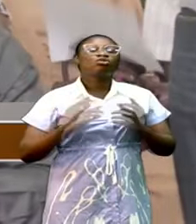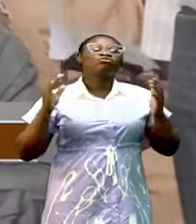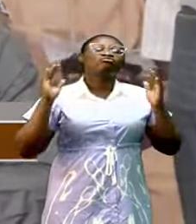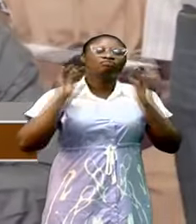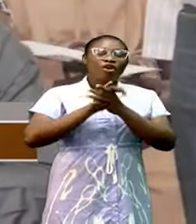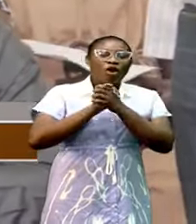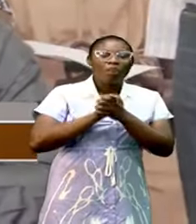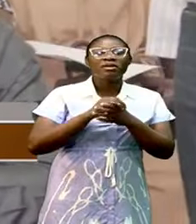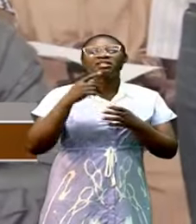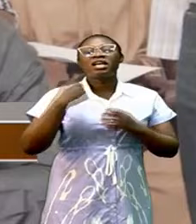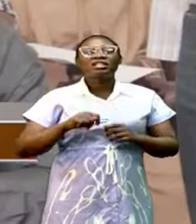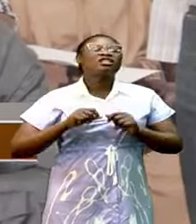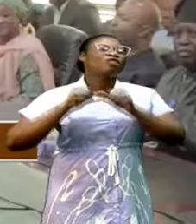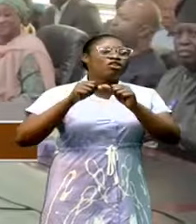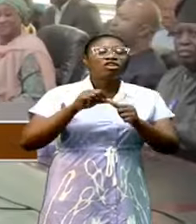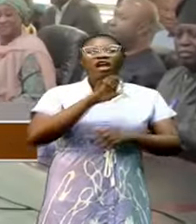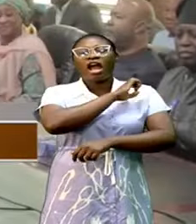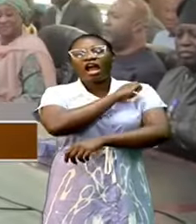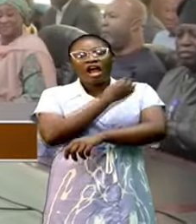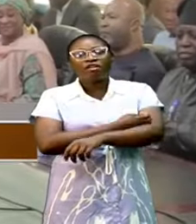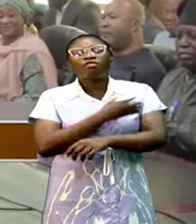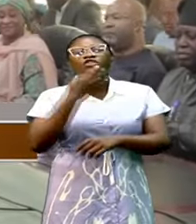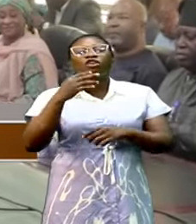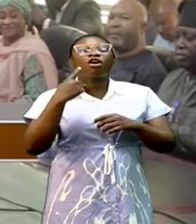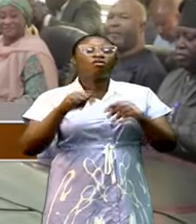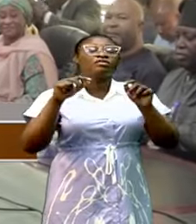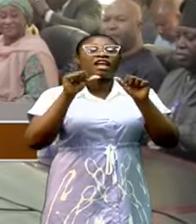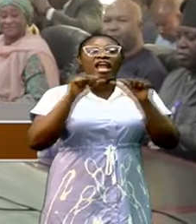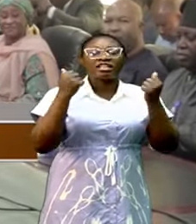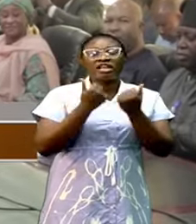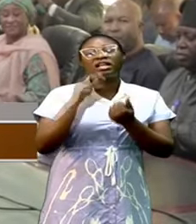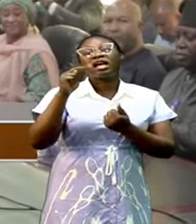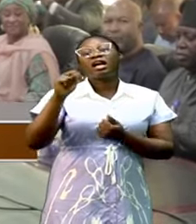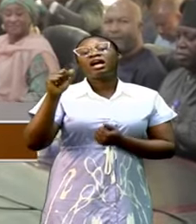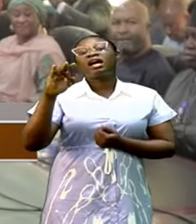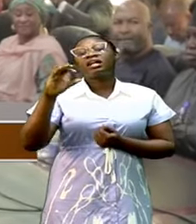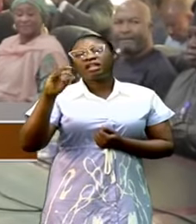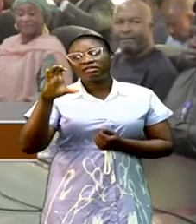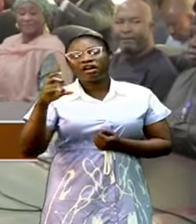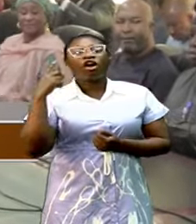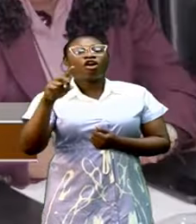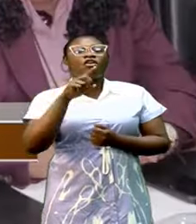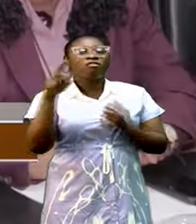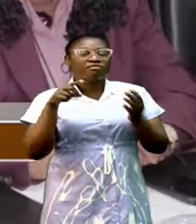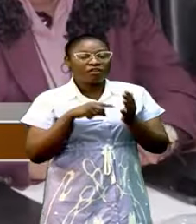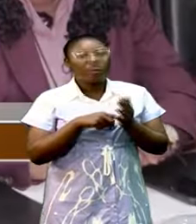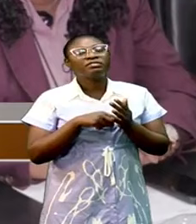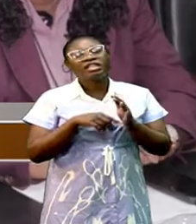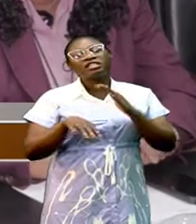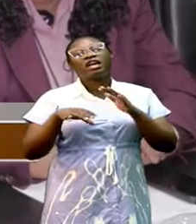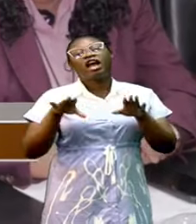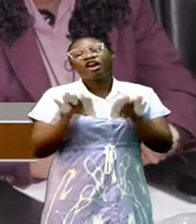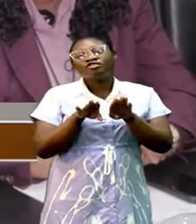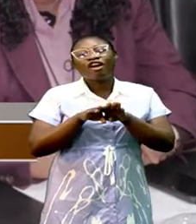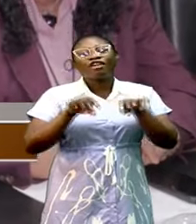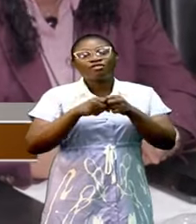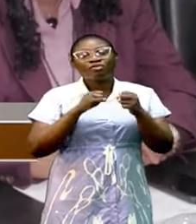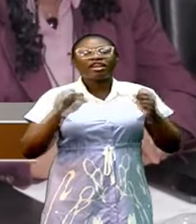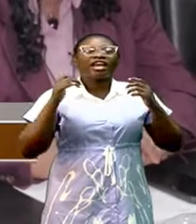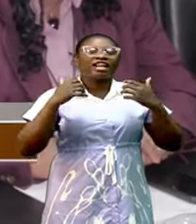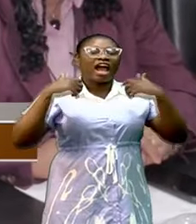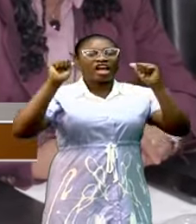efforts of the National Biotechnology Development Agency, Nabda, for this groundbreaking achievement and pledges more